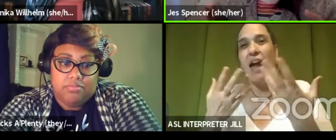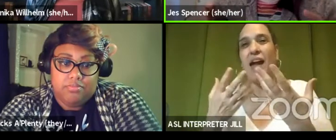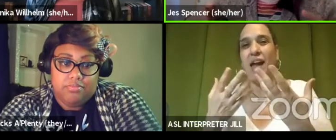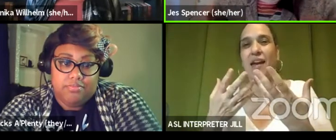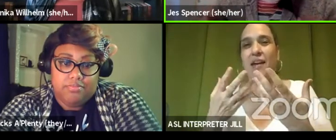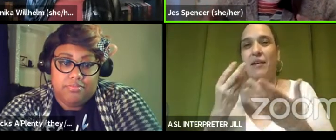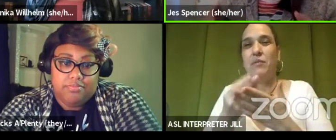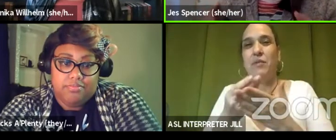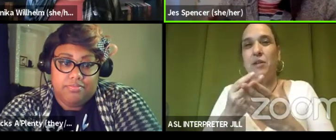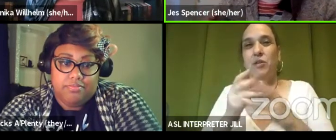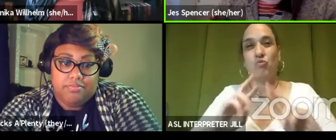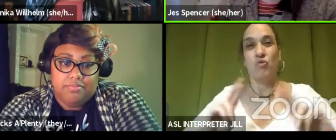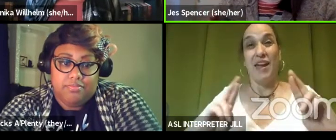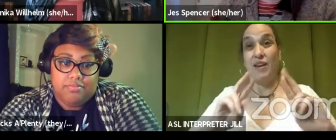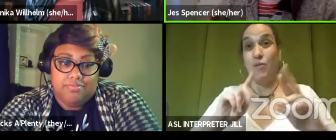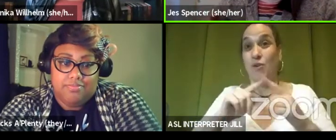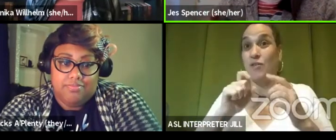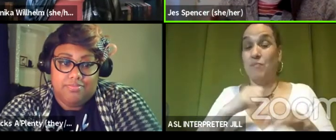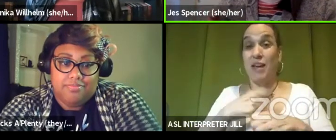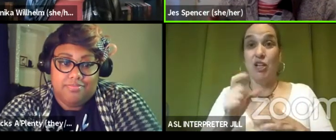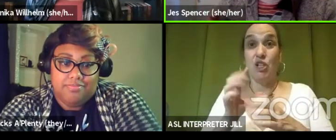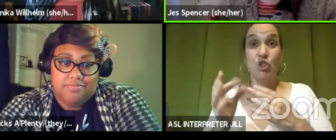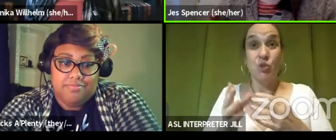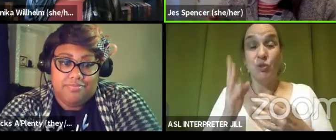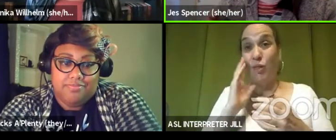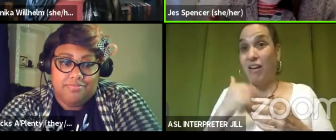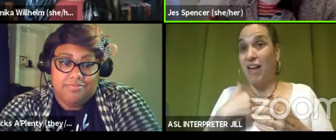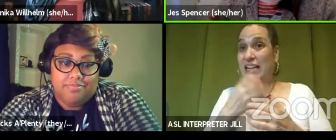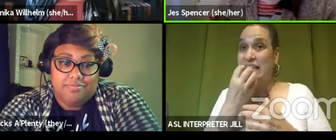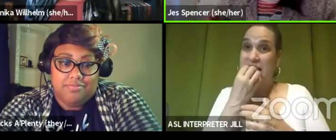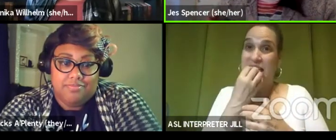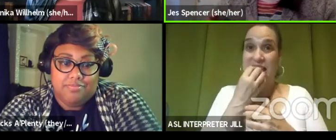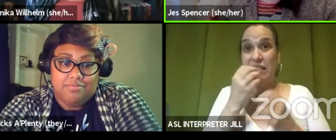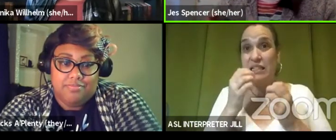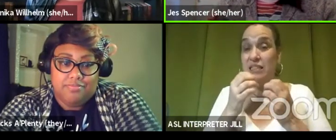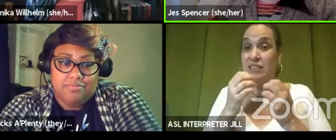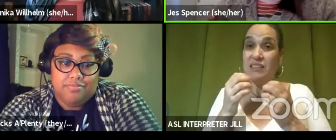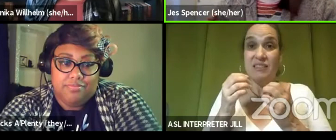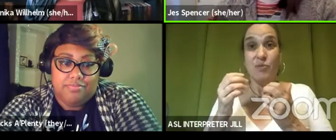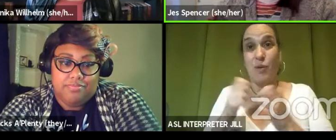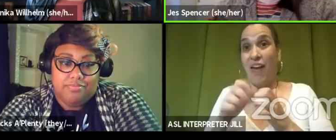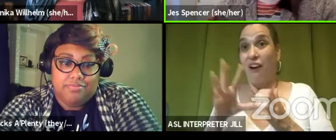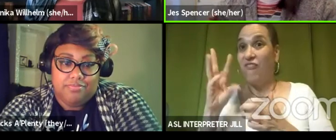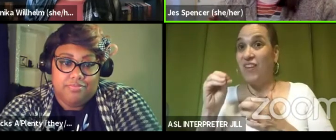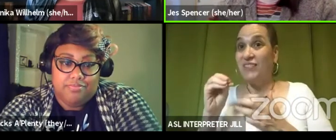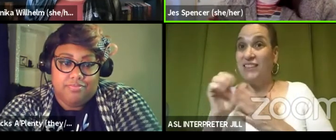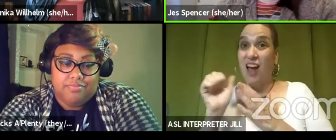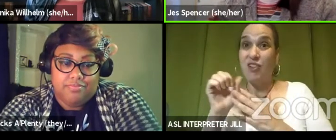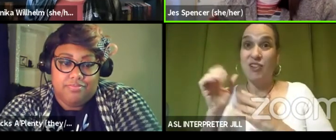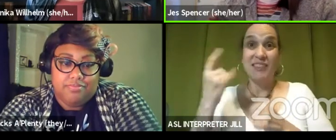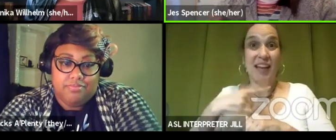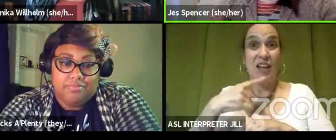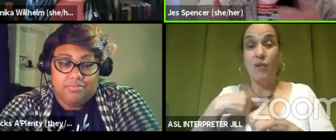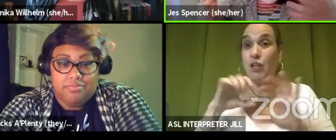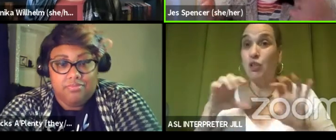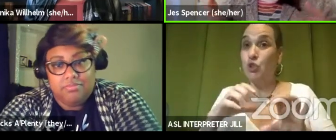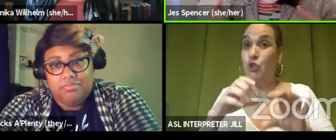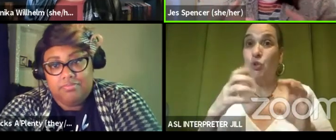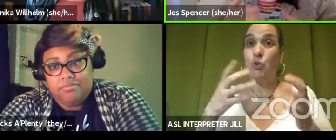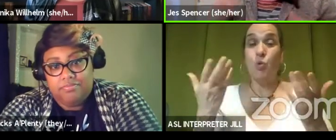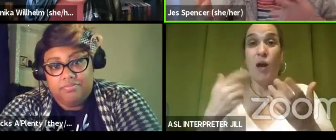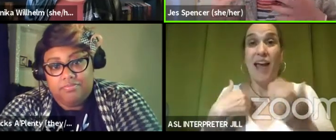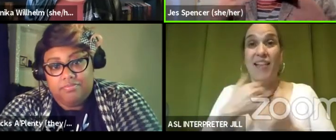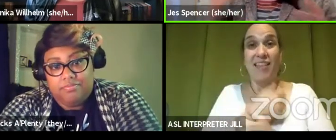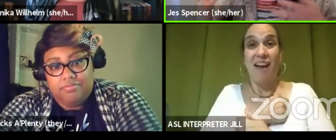to make that choice, do I lose $50 today so that I can go do what I love? You actually don't have to lose $50 today. You